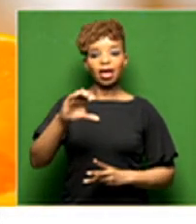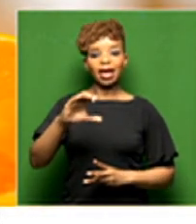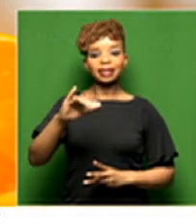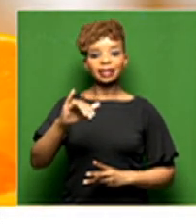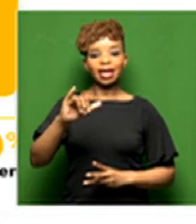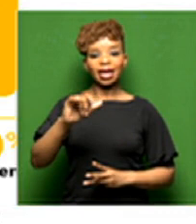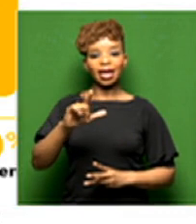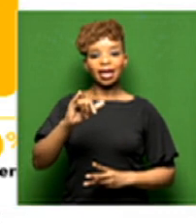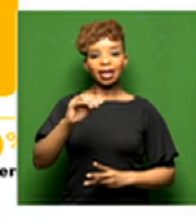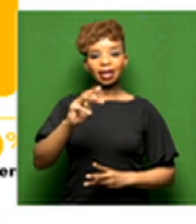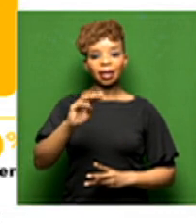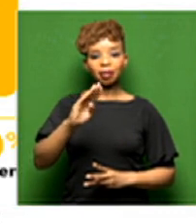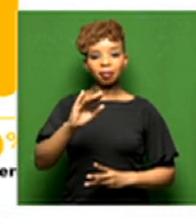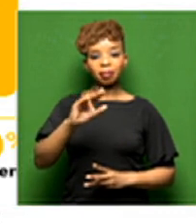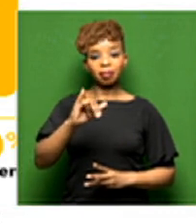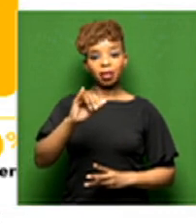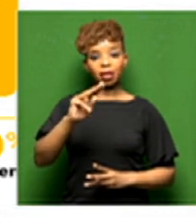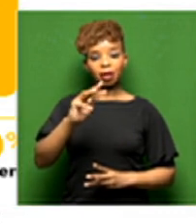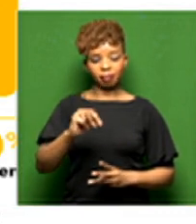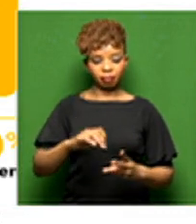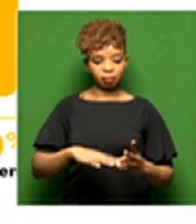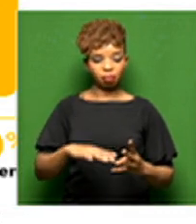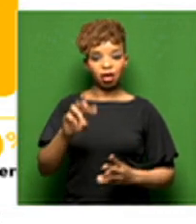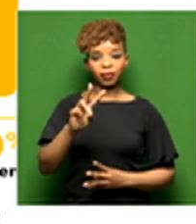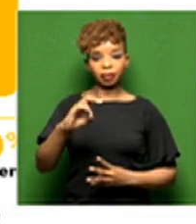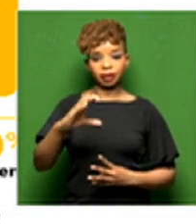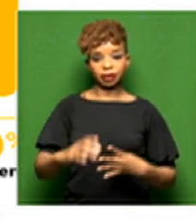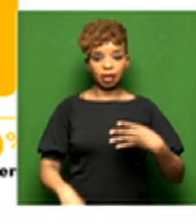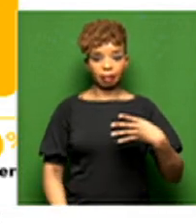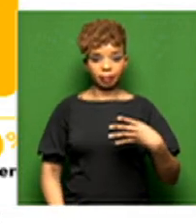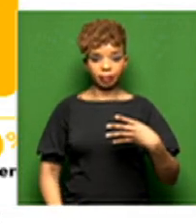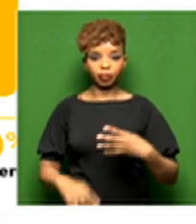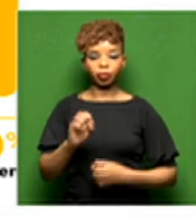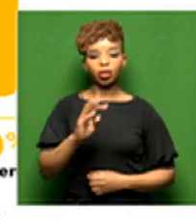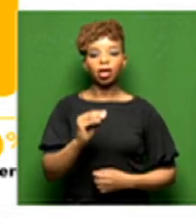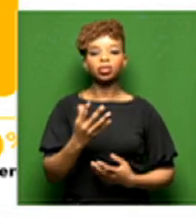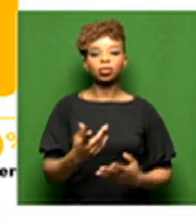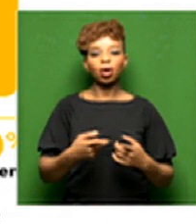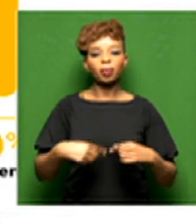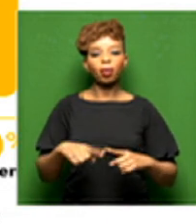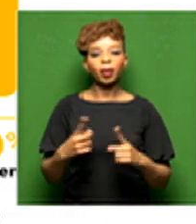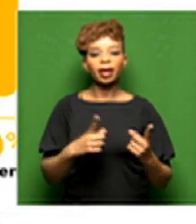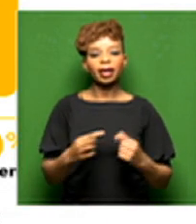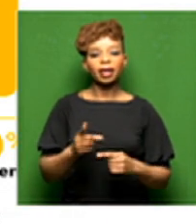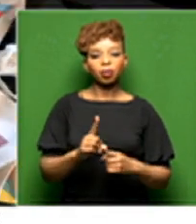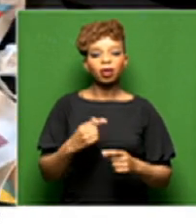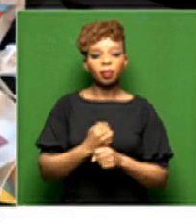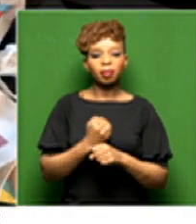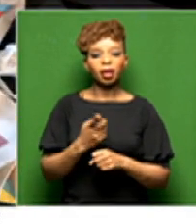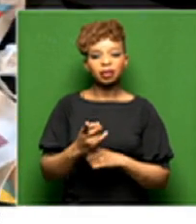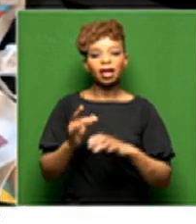this is what the supplement's made up of. And essentially we've made it as efficiently as